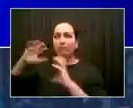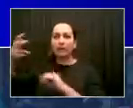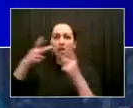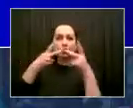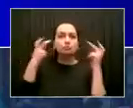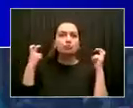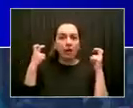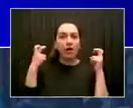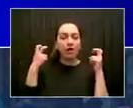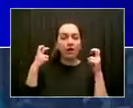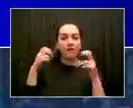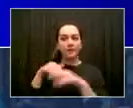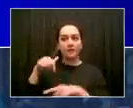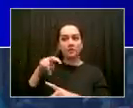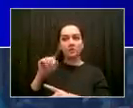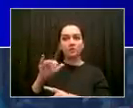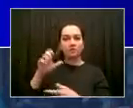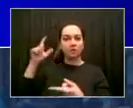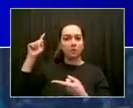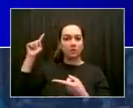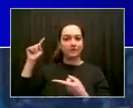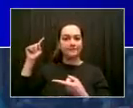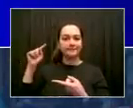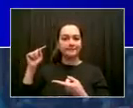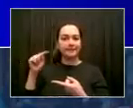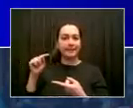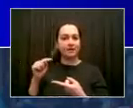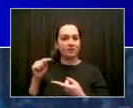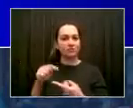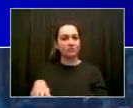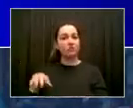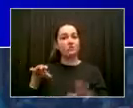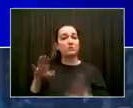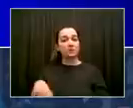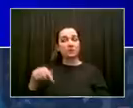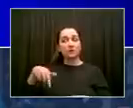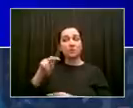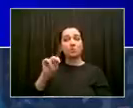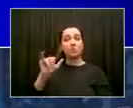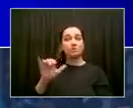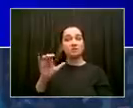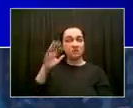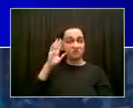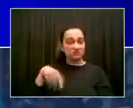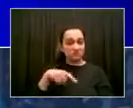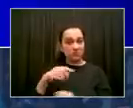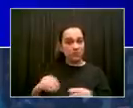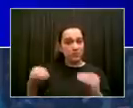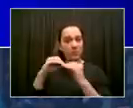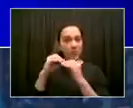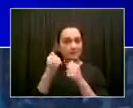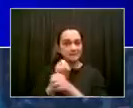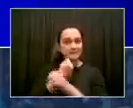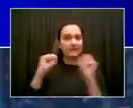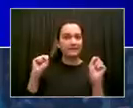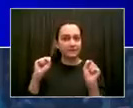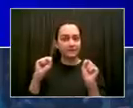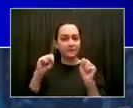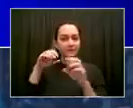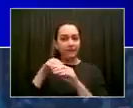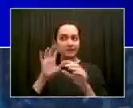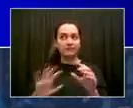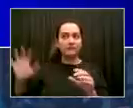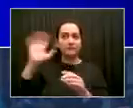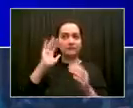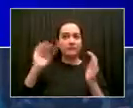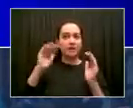model was proven time and time again to work. Fewer arrests, less incarceration, better experiences between police